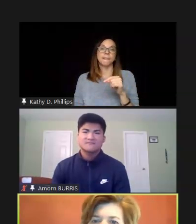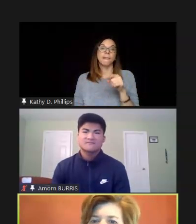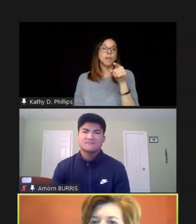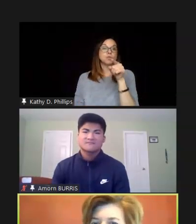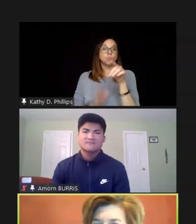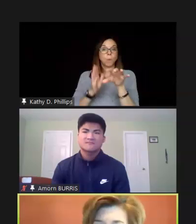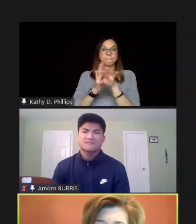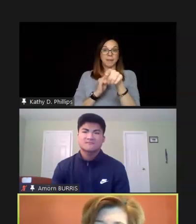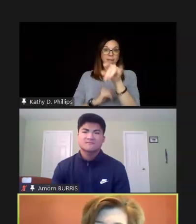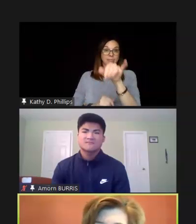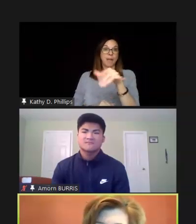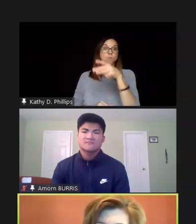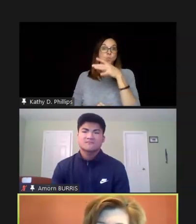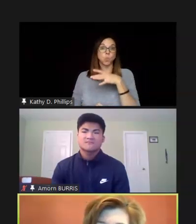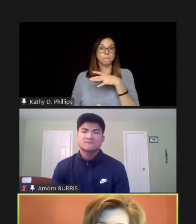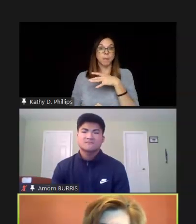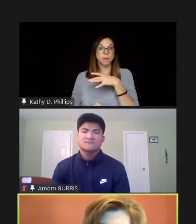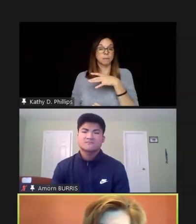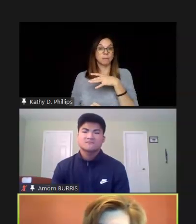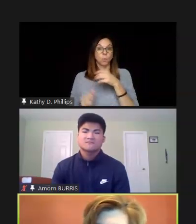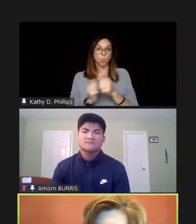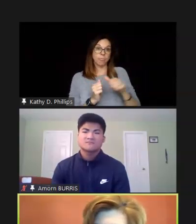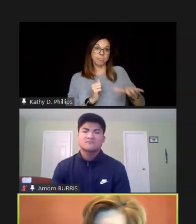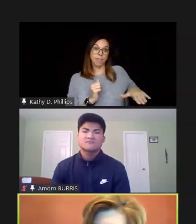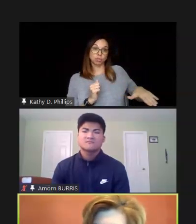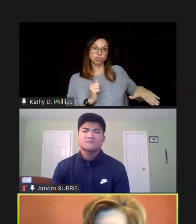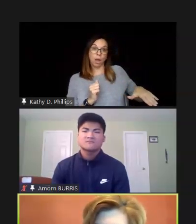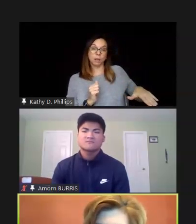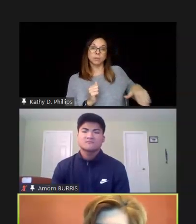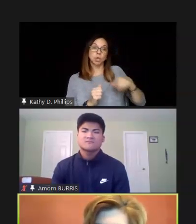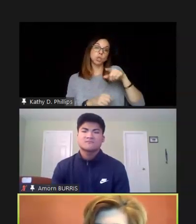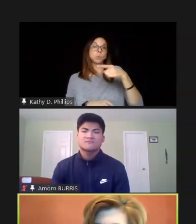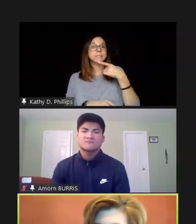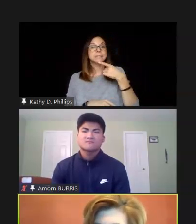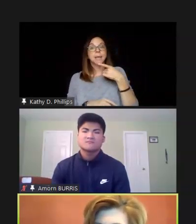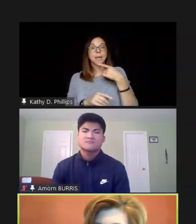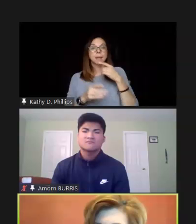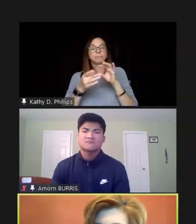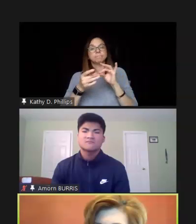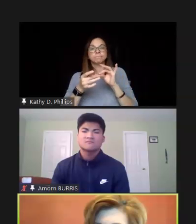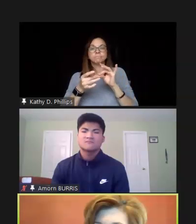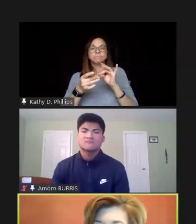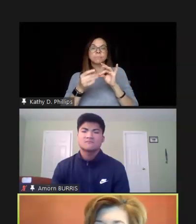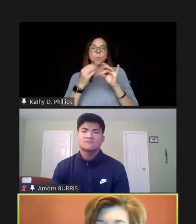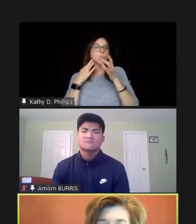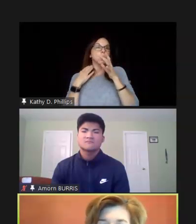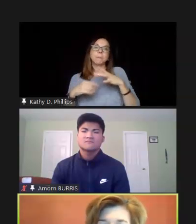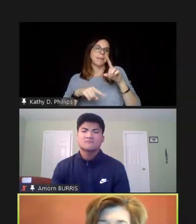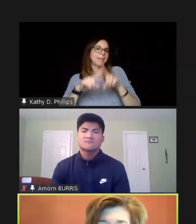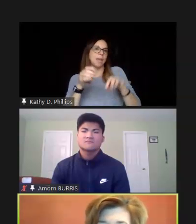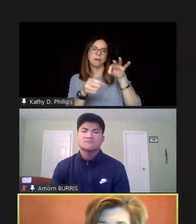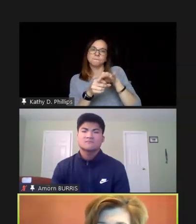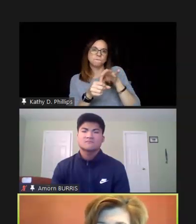If you chose this image about the woman and you said that women could